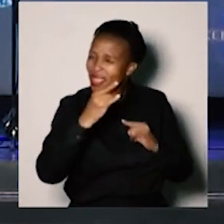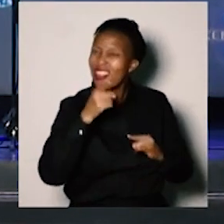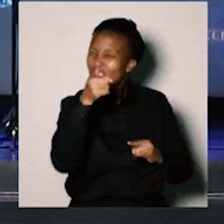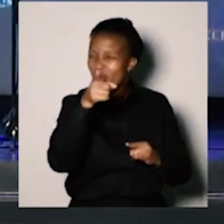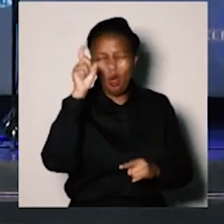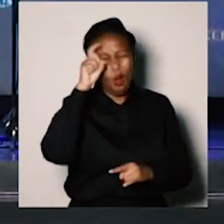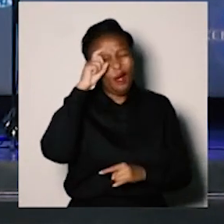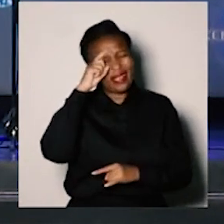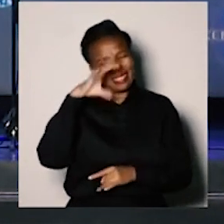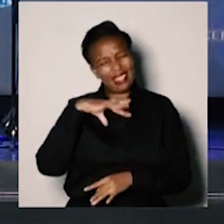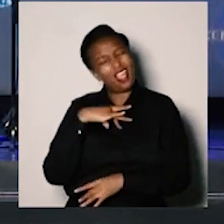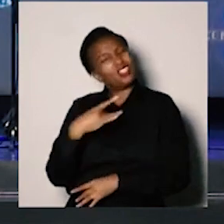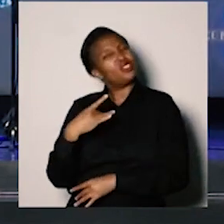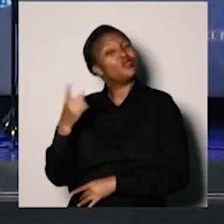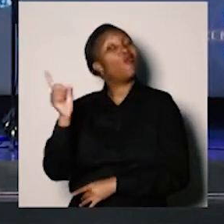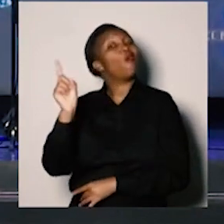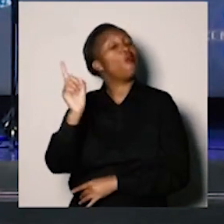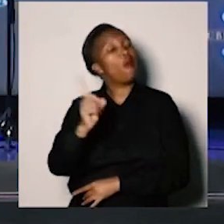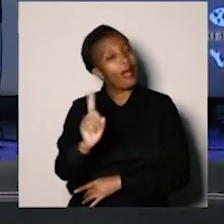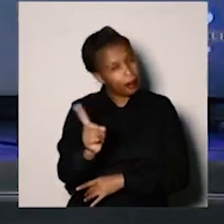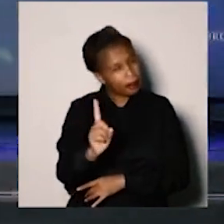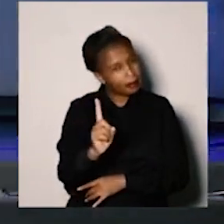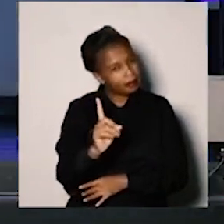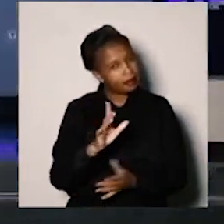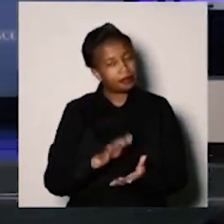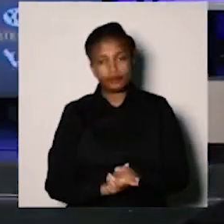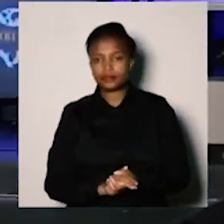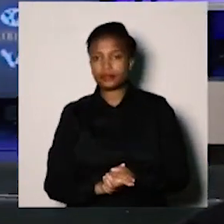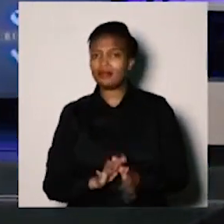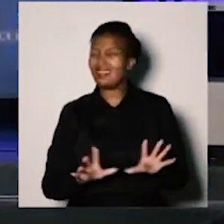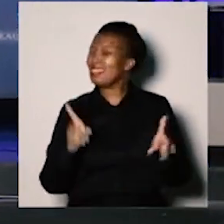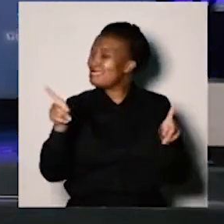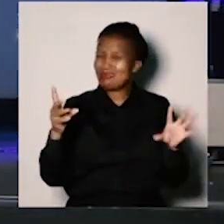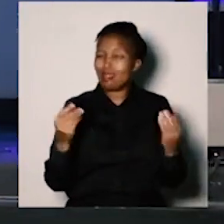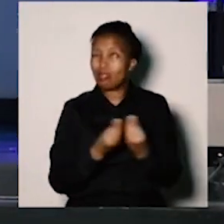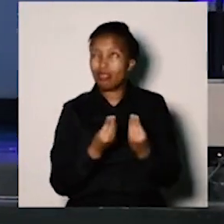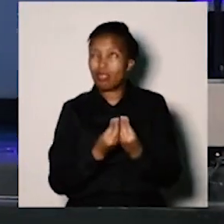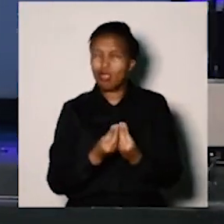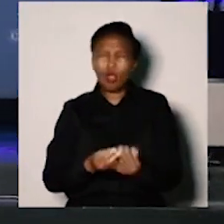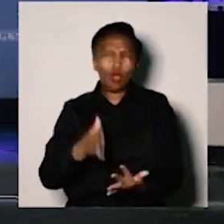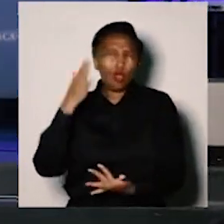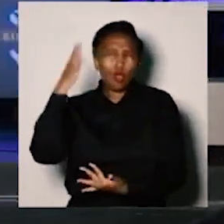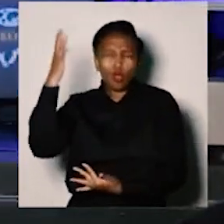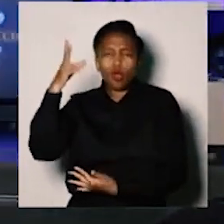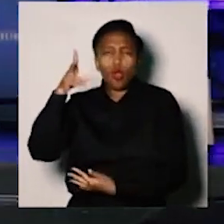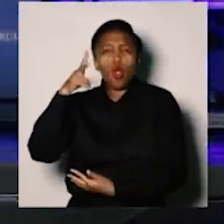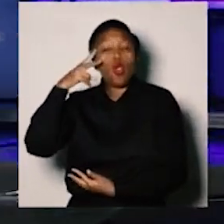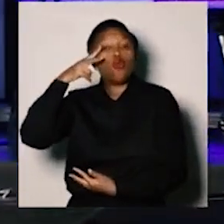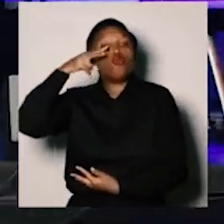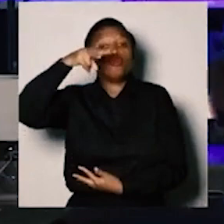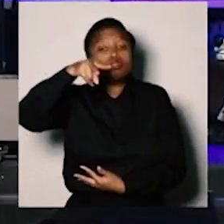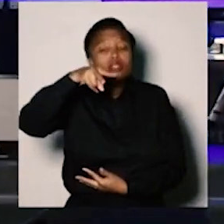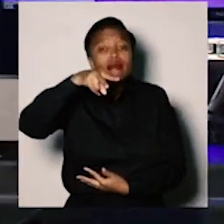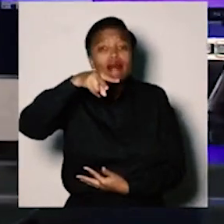What is a soul? Well, a soul is something that God looks at with a lot of